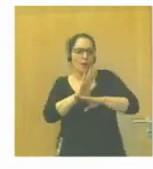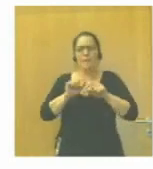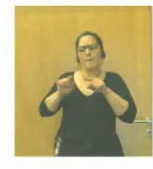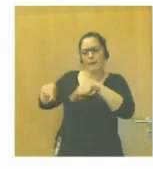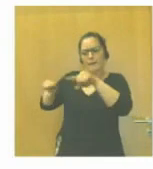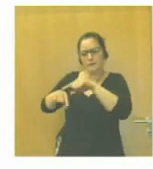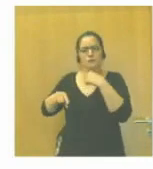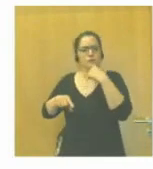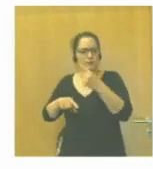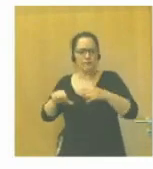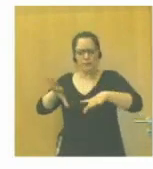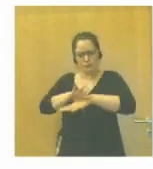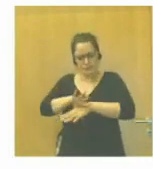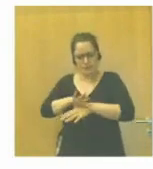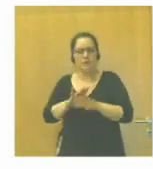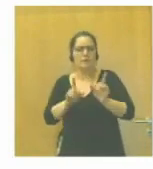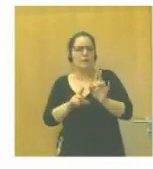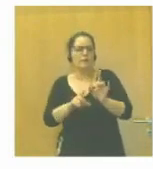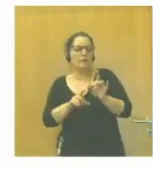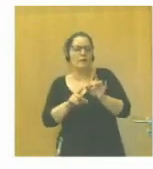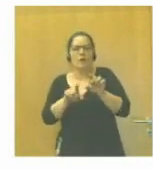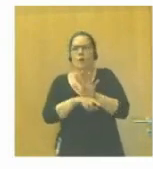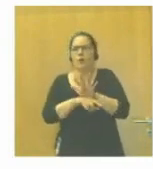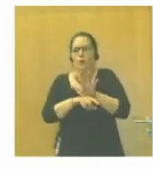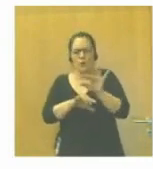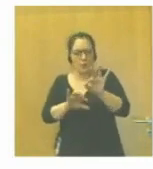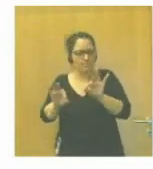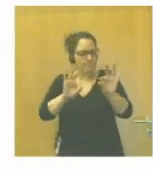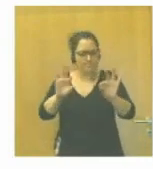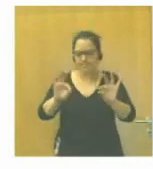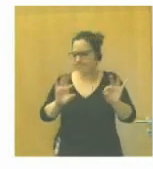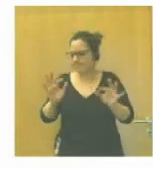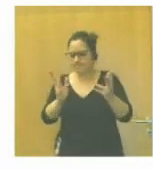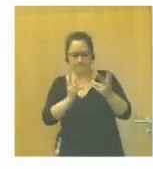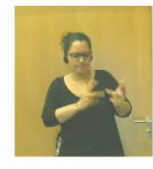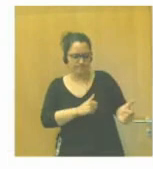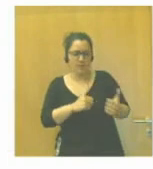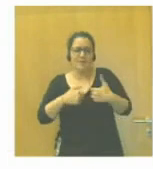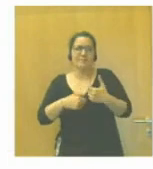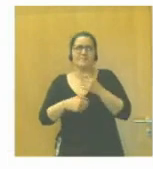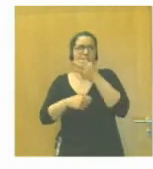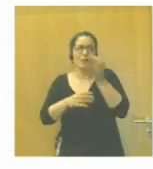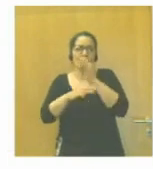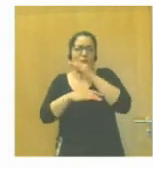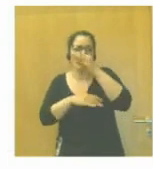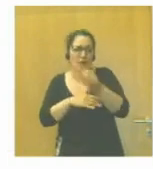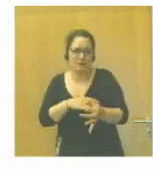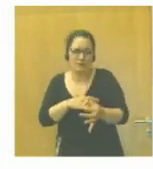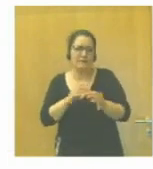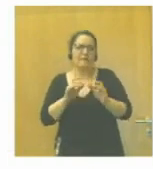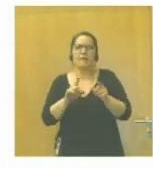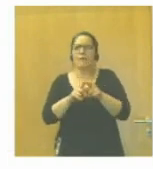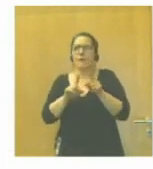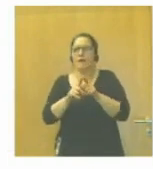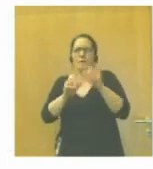still isn't the manual that you pull off the shelf and say, you know, I do A plus B plus C, but it is really thinking about within each of these